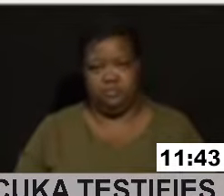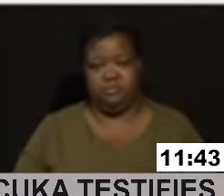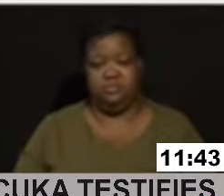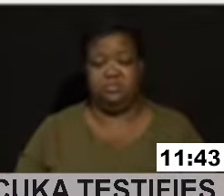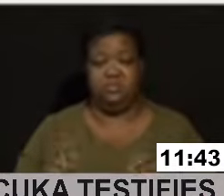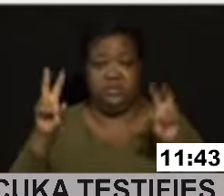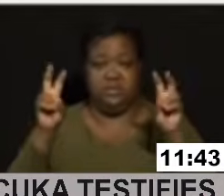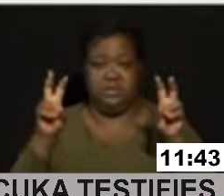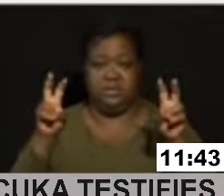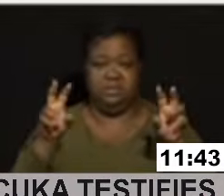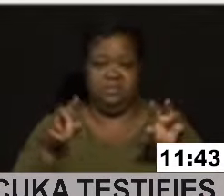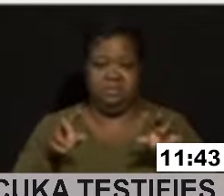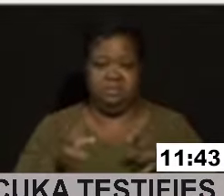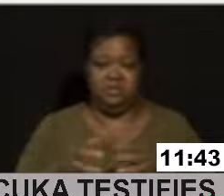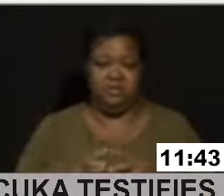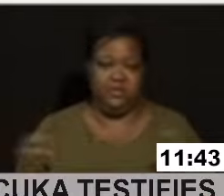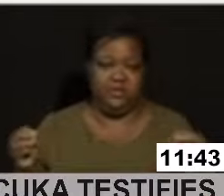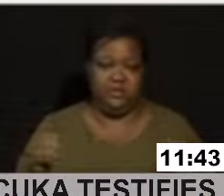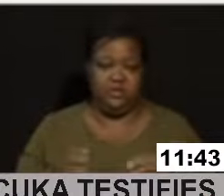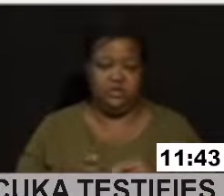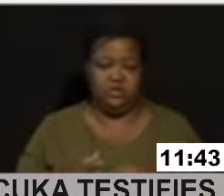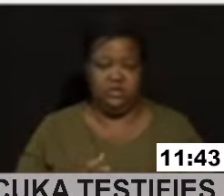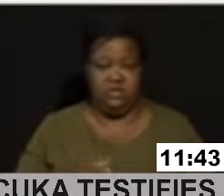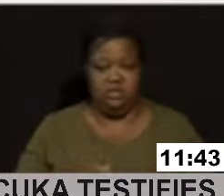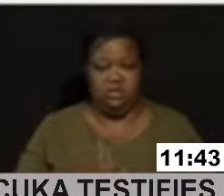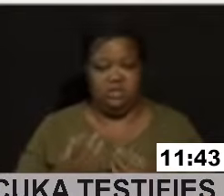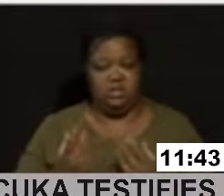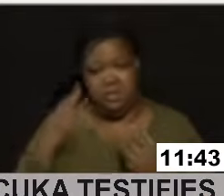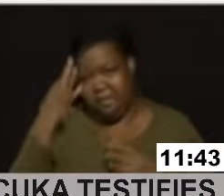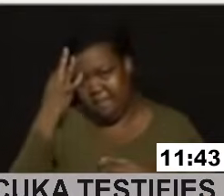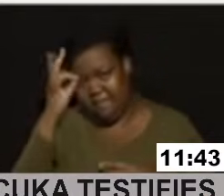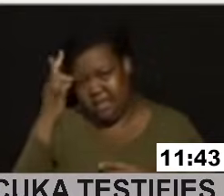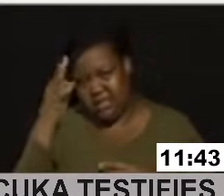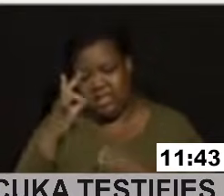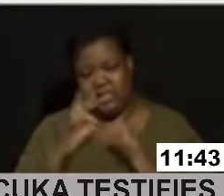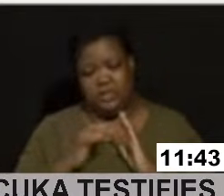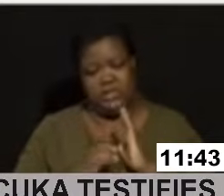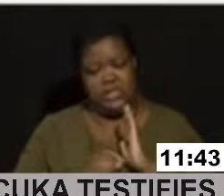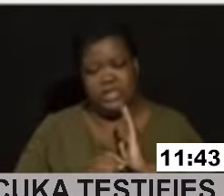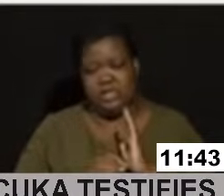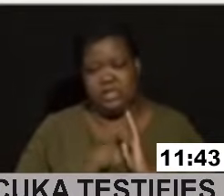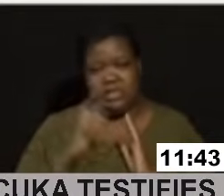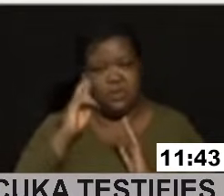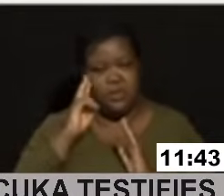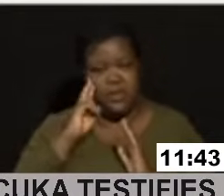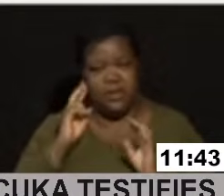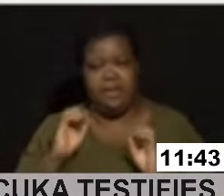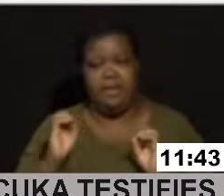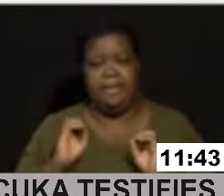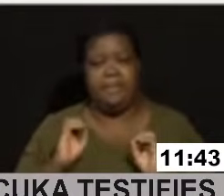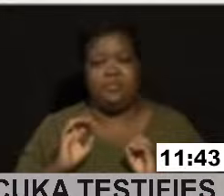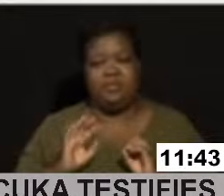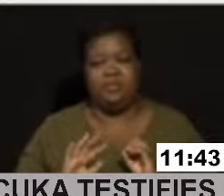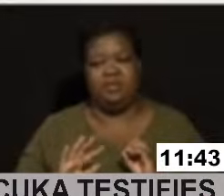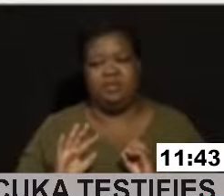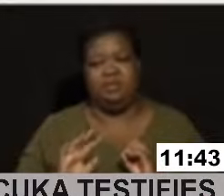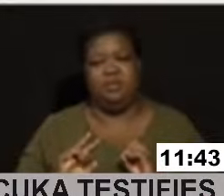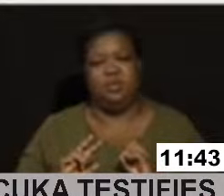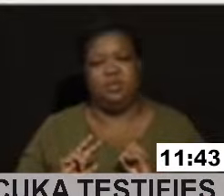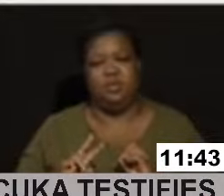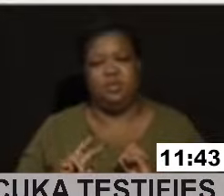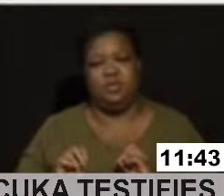ended there. So I was not aware of any minutes or dates. I can't remember the date, but it would have been somewhere in